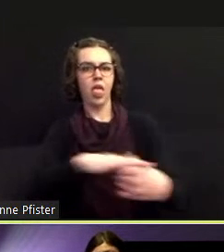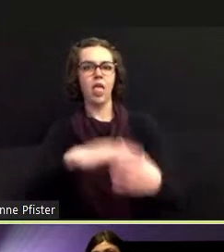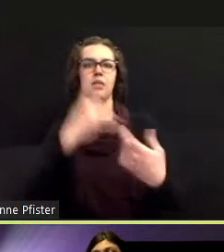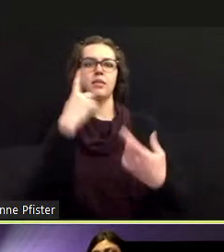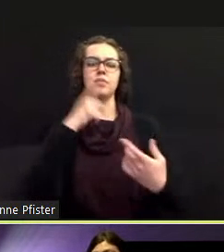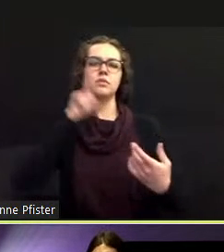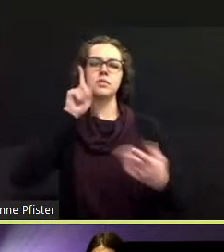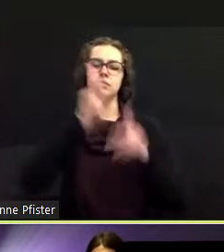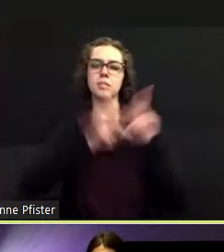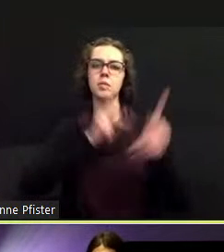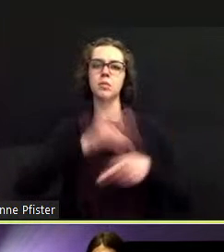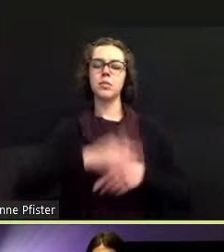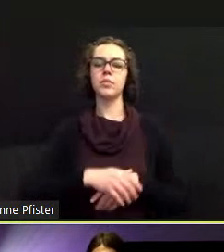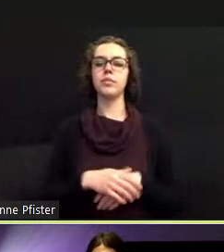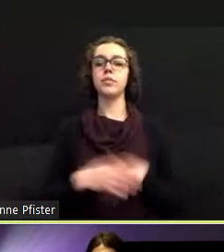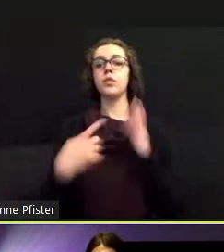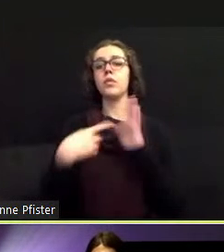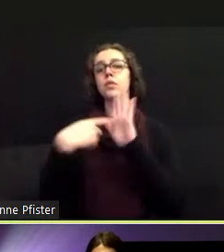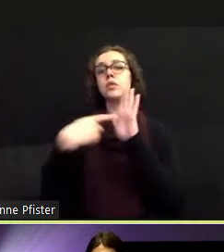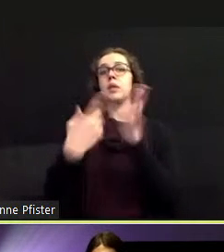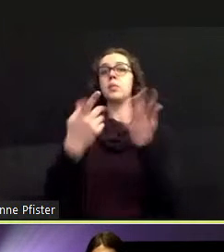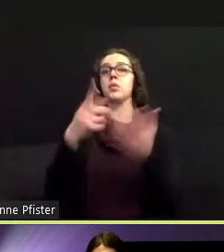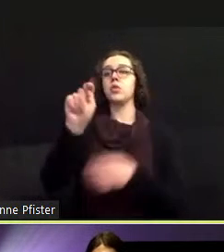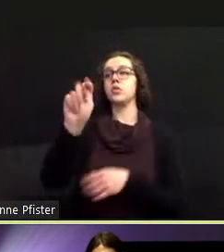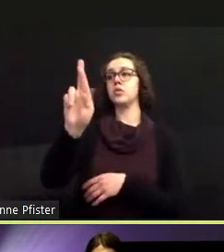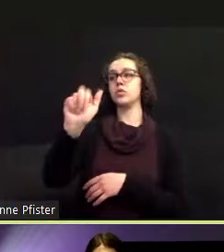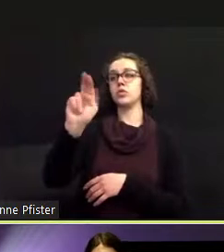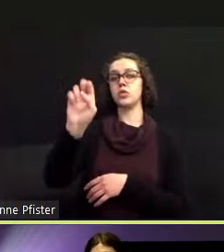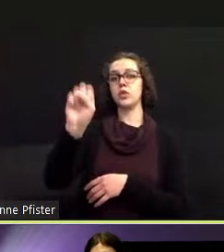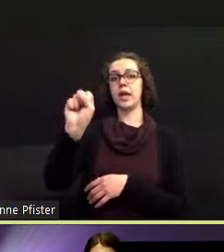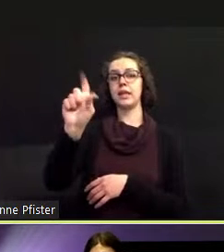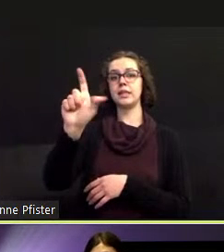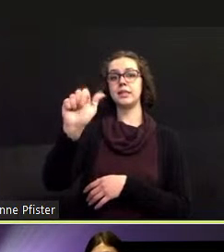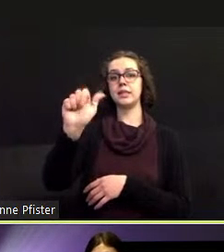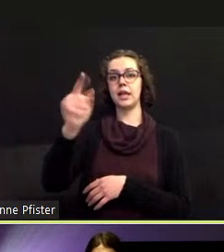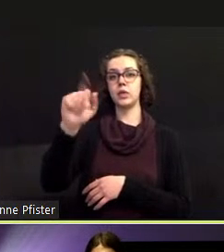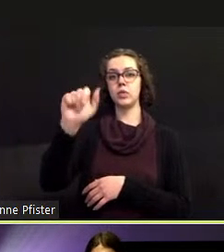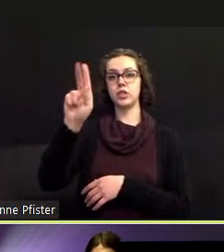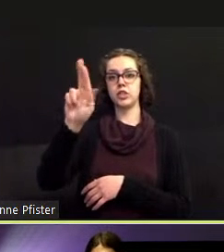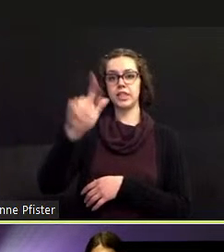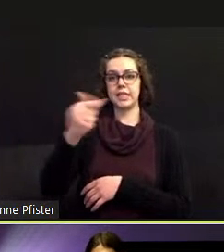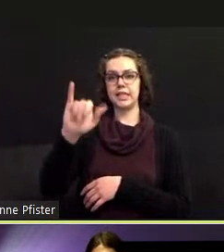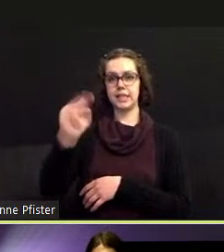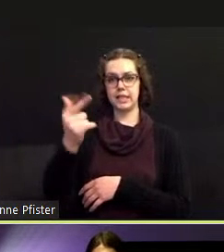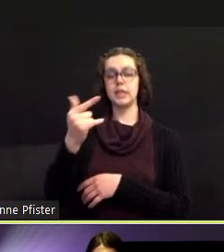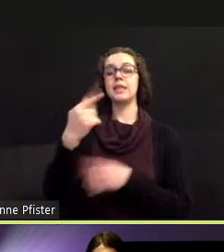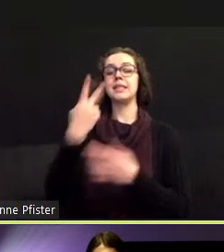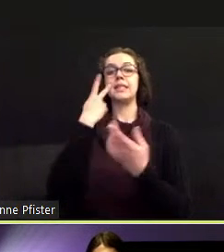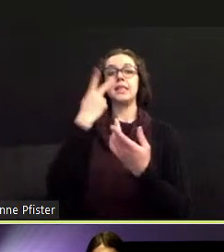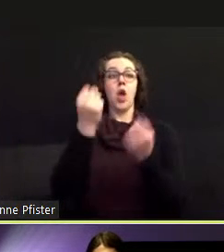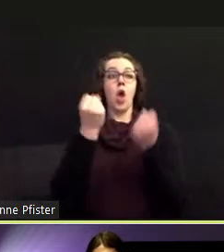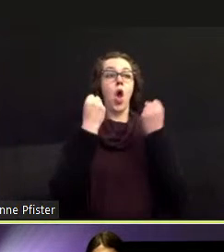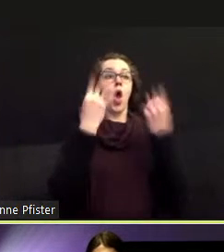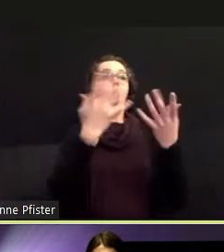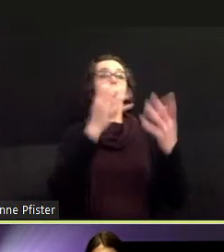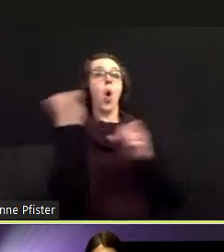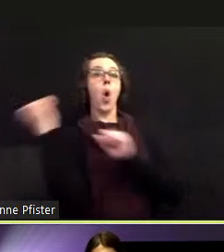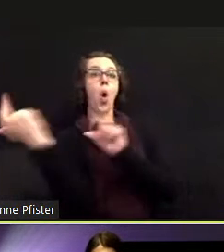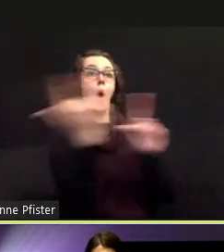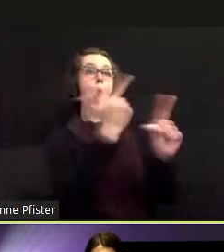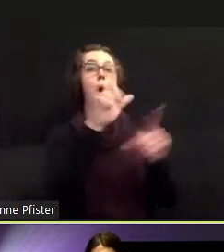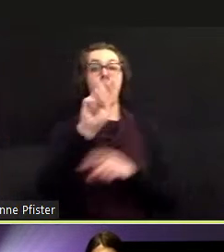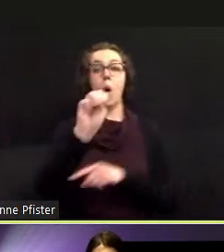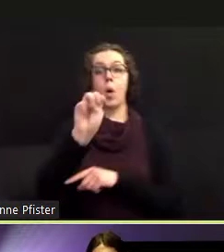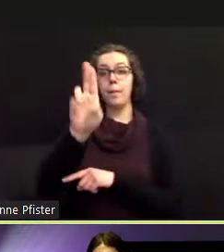example, critics of a translanguaging perspective have noted that seeing all multimodal communication as equally accessible or